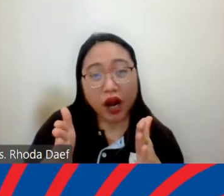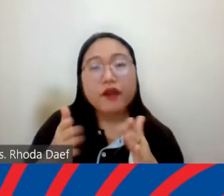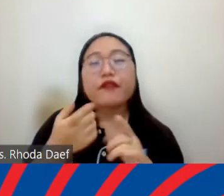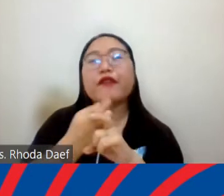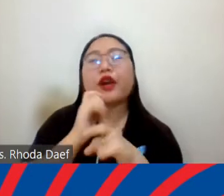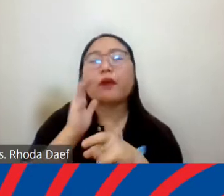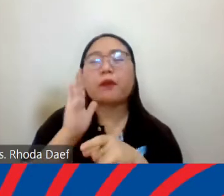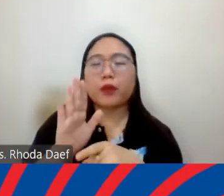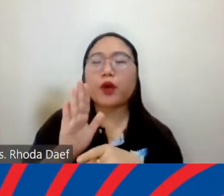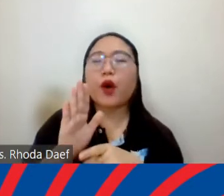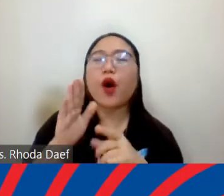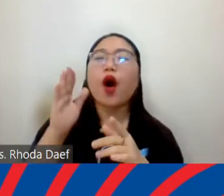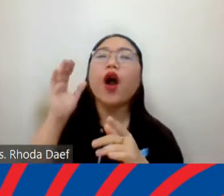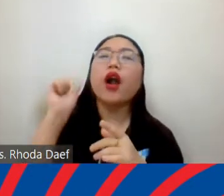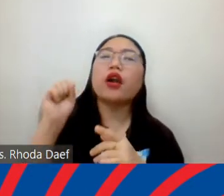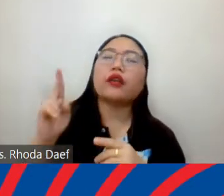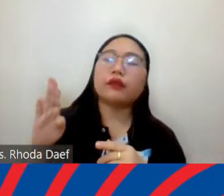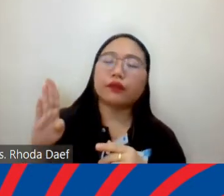subjects.